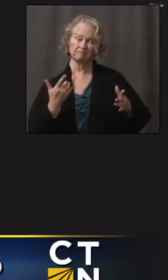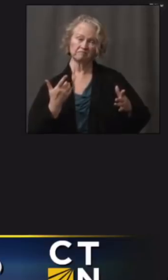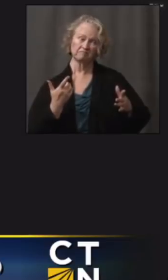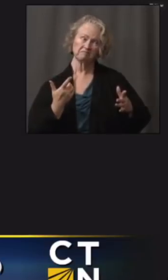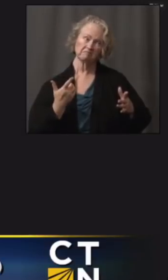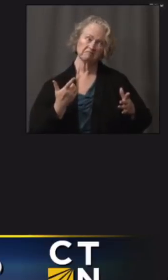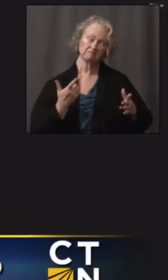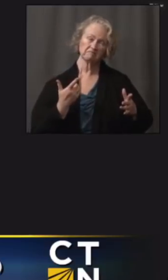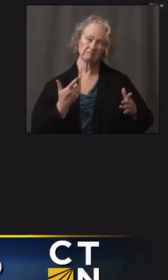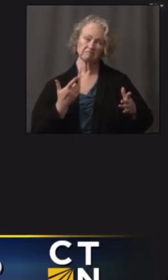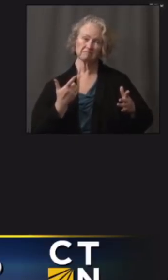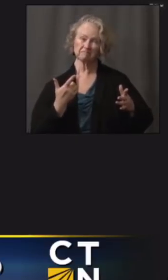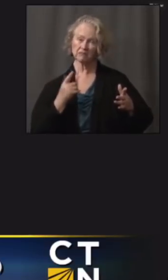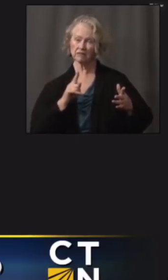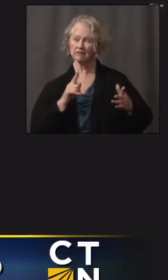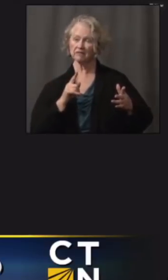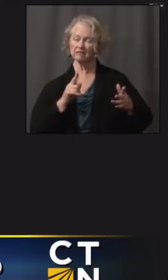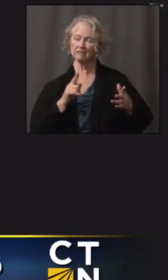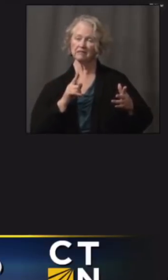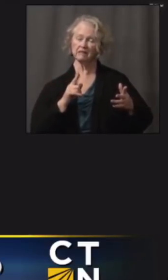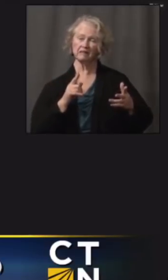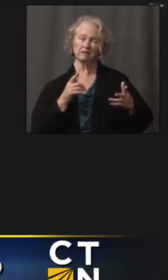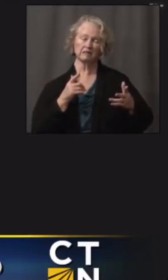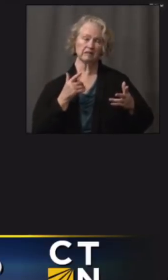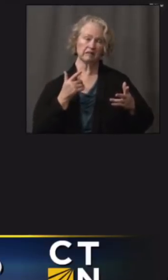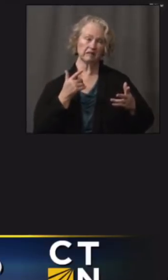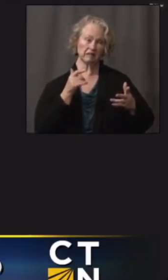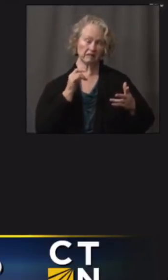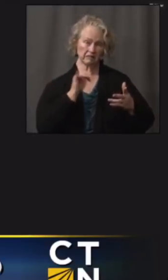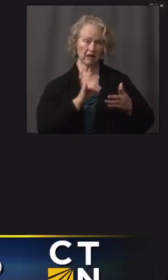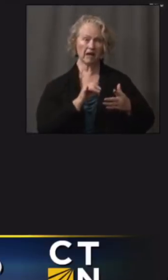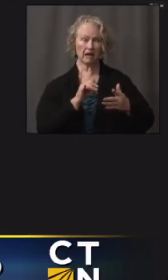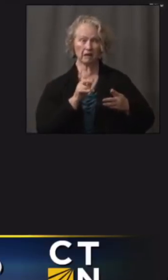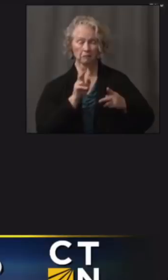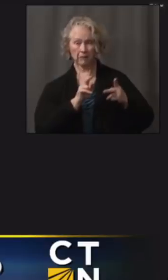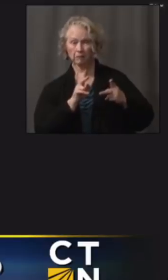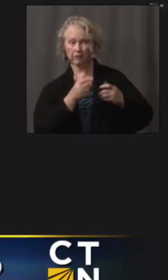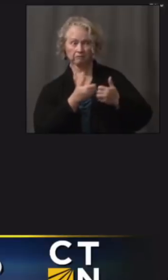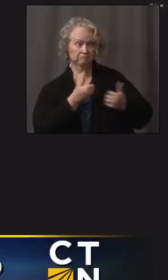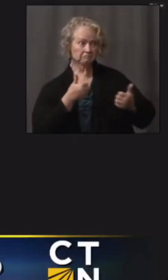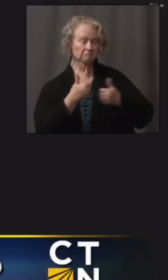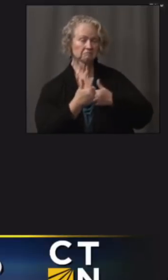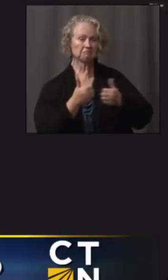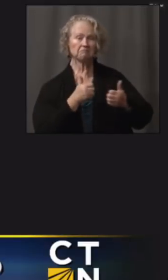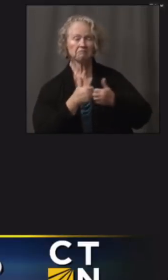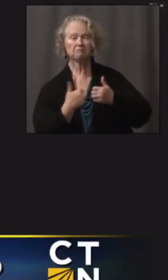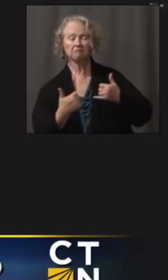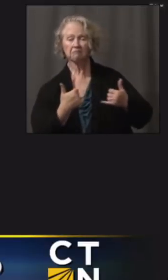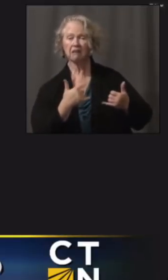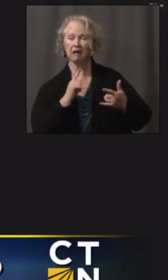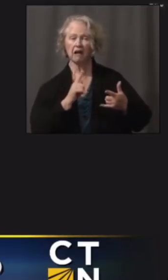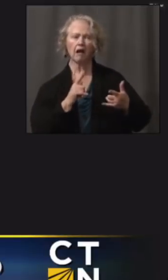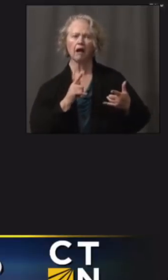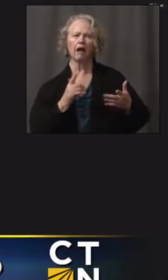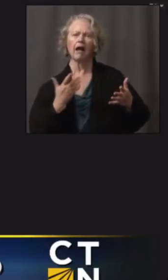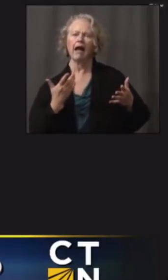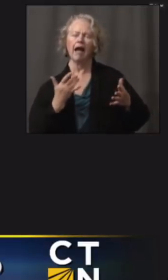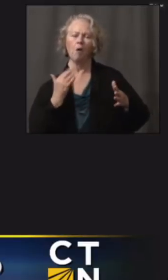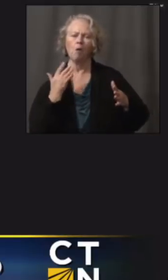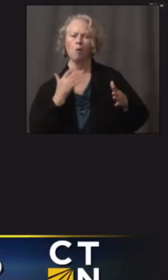were superly socially distant. So could you go over again, who should